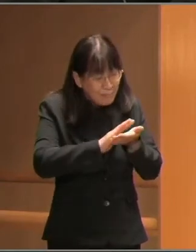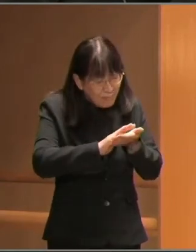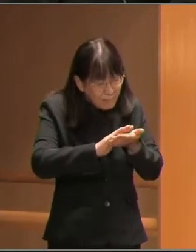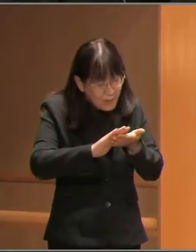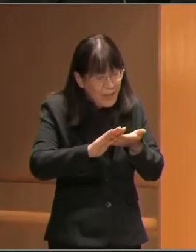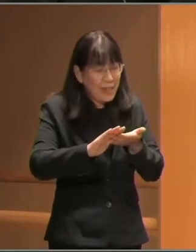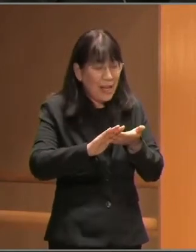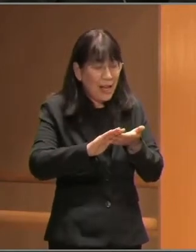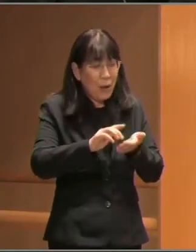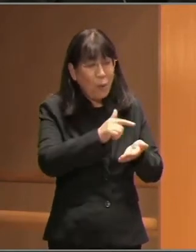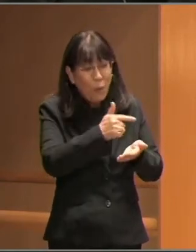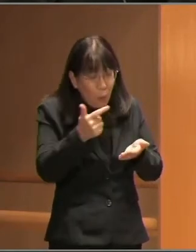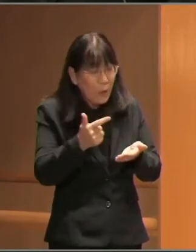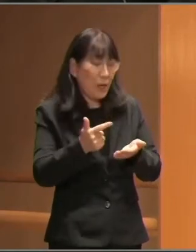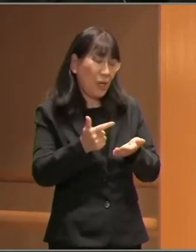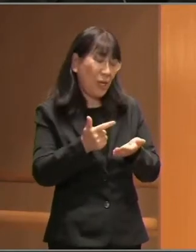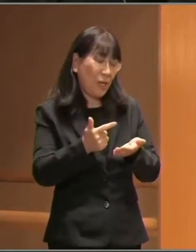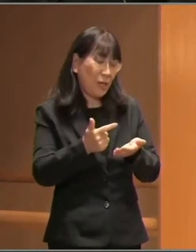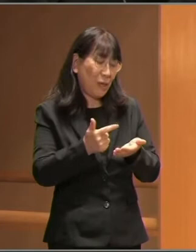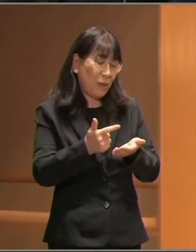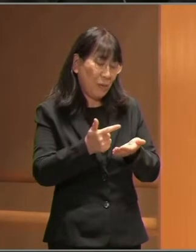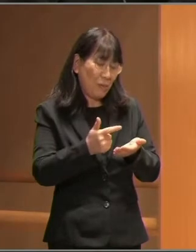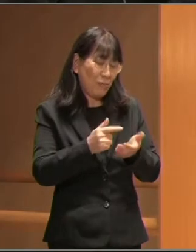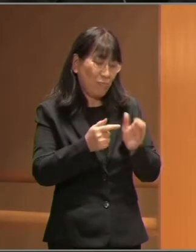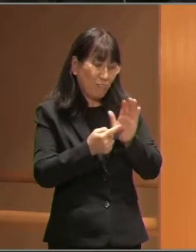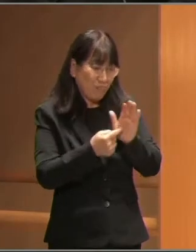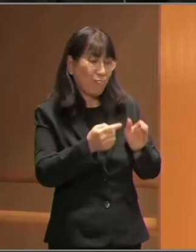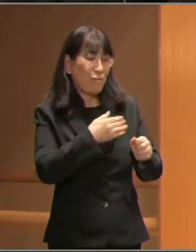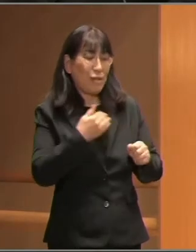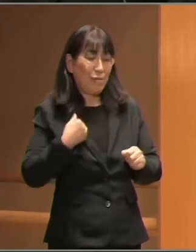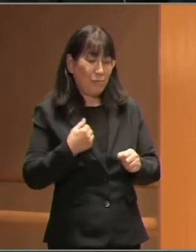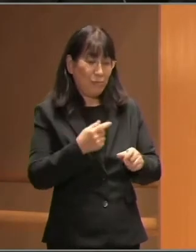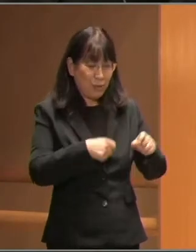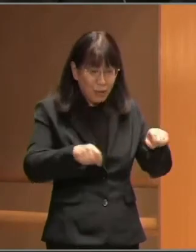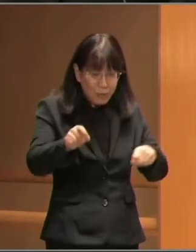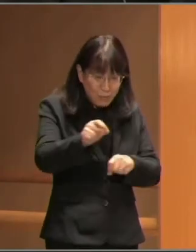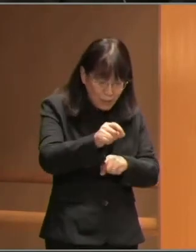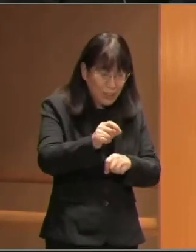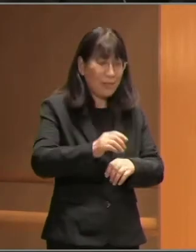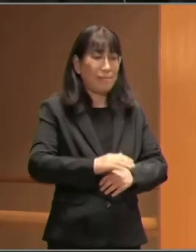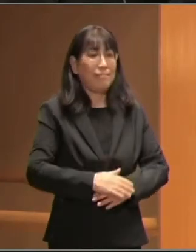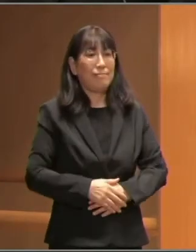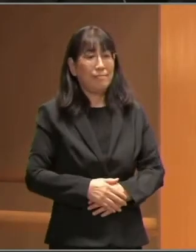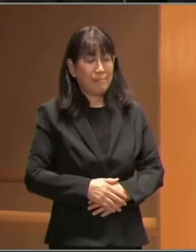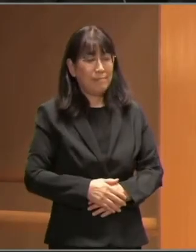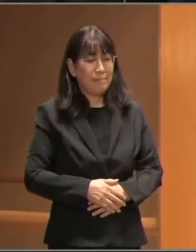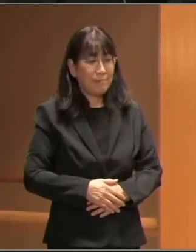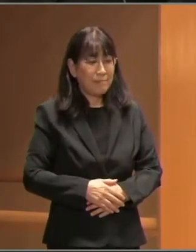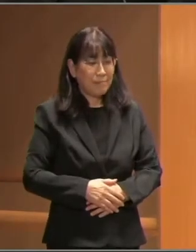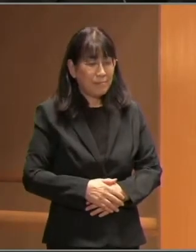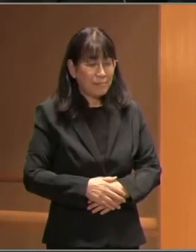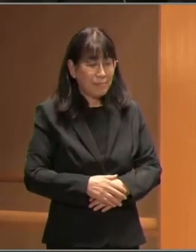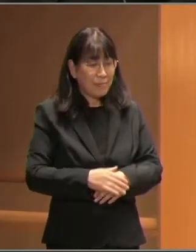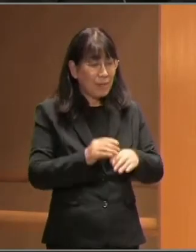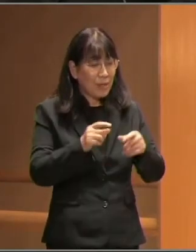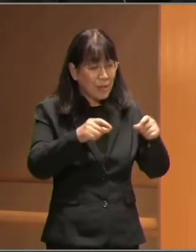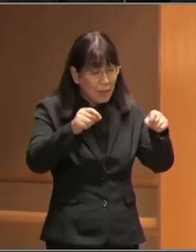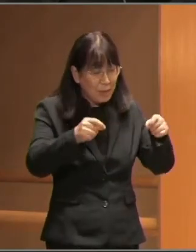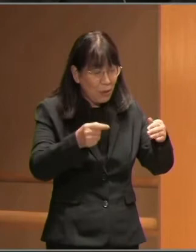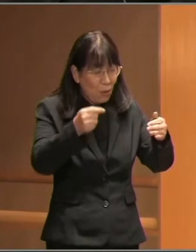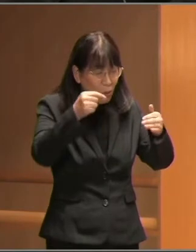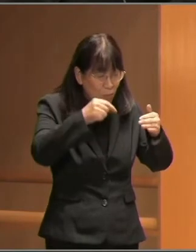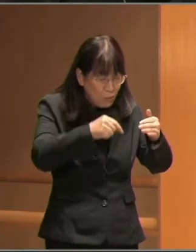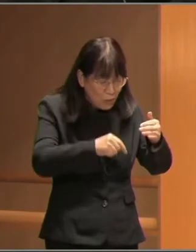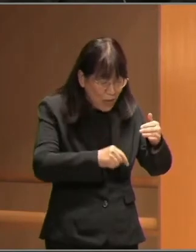the color becomes bright and darker. On the other hand, when the ink goes